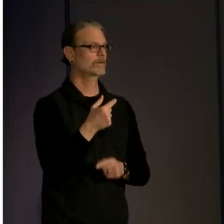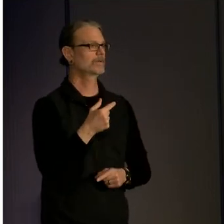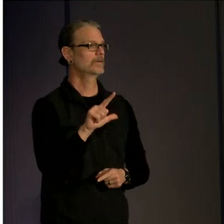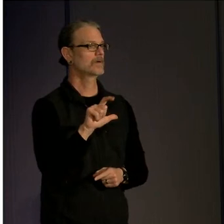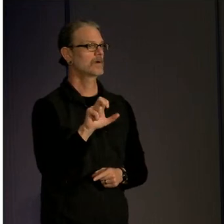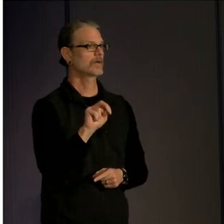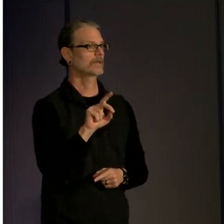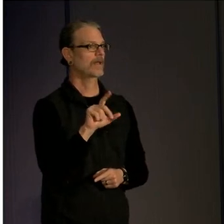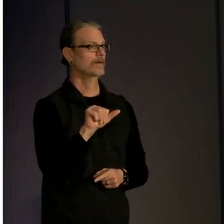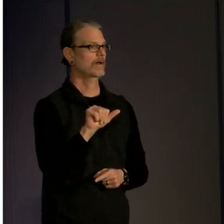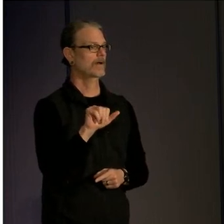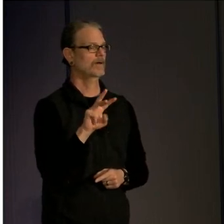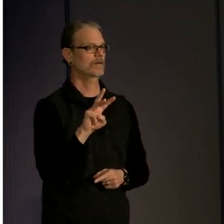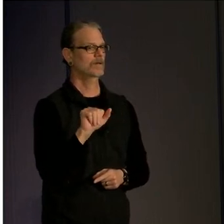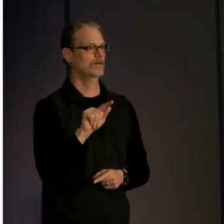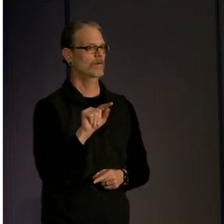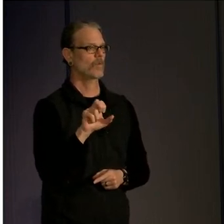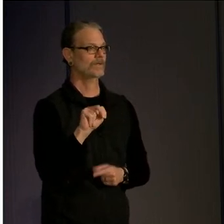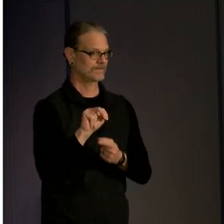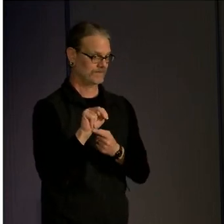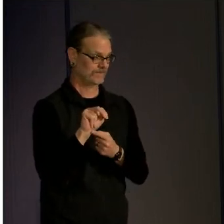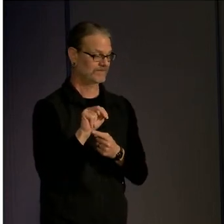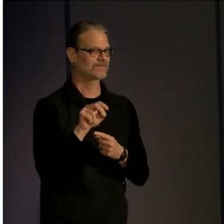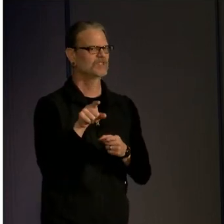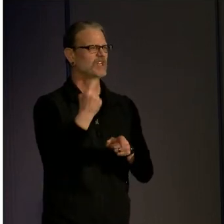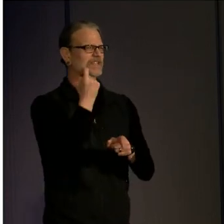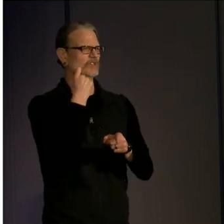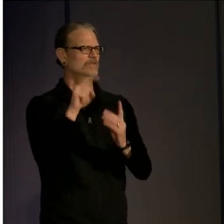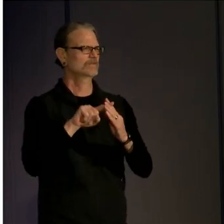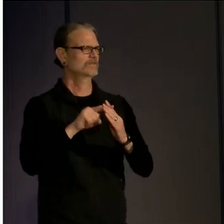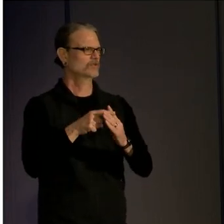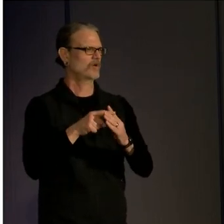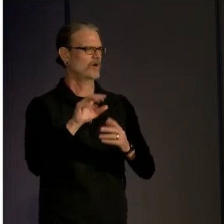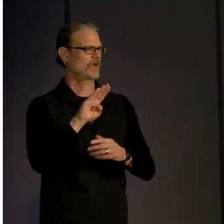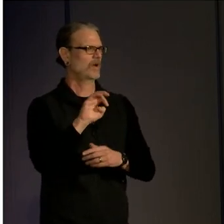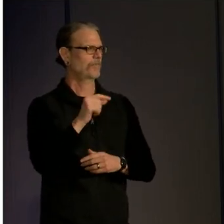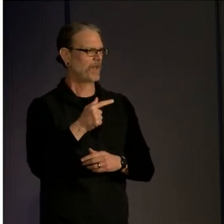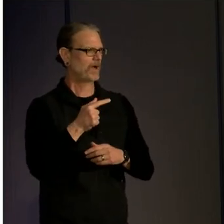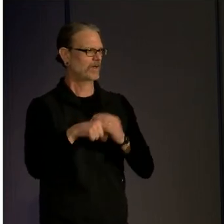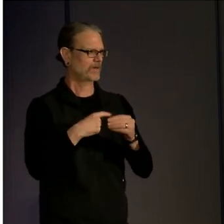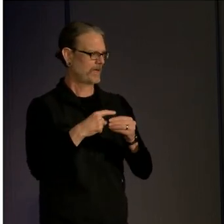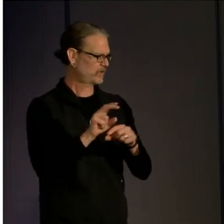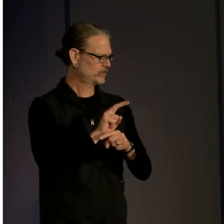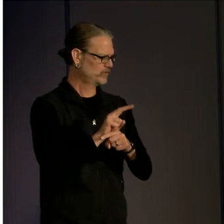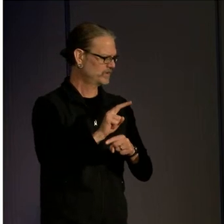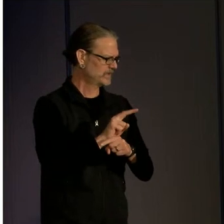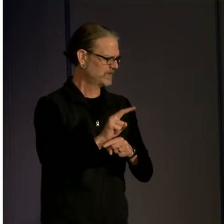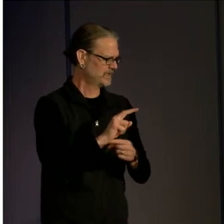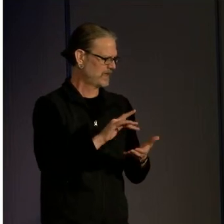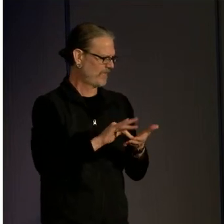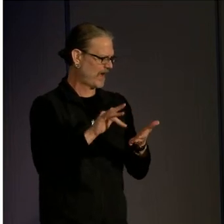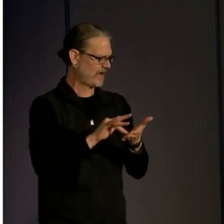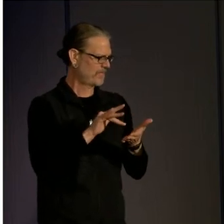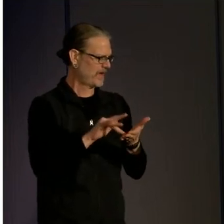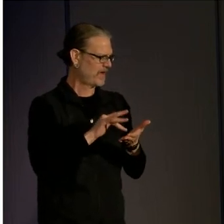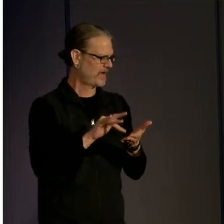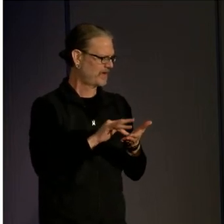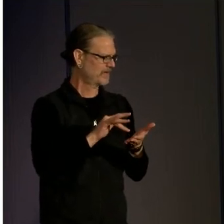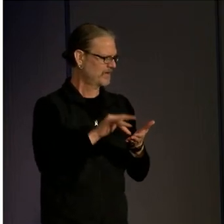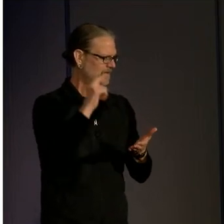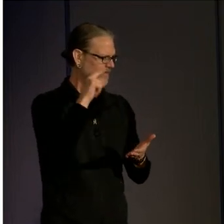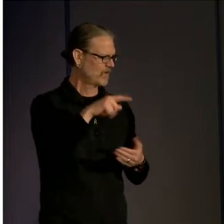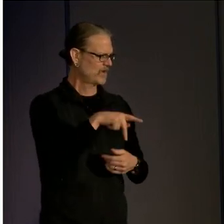Hyatt. She had just started blogging about using Proloco to Go on her iPad in order to have